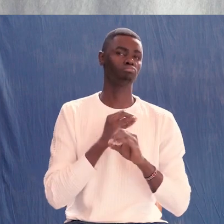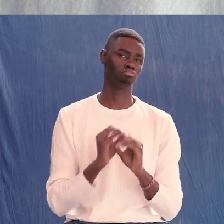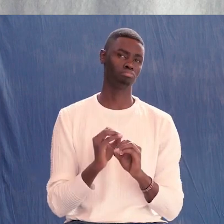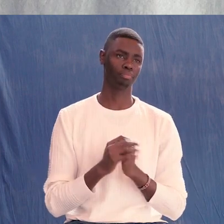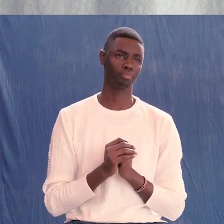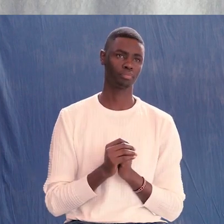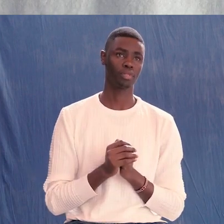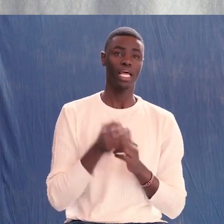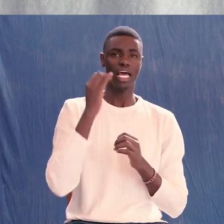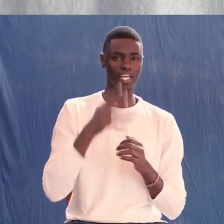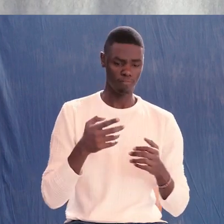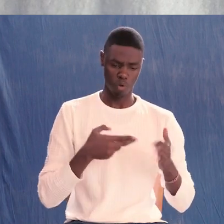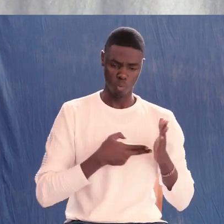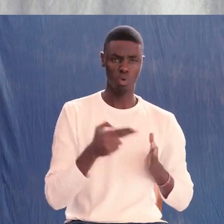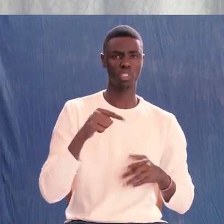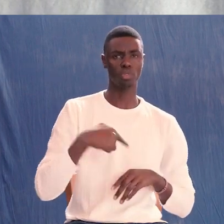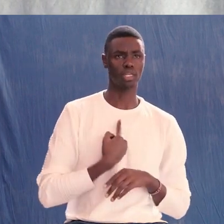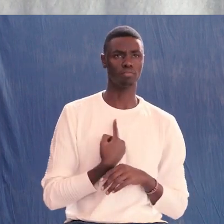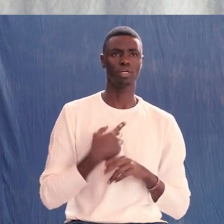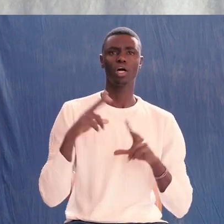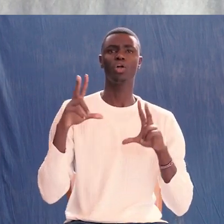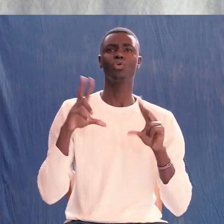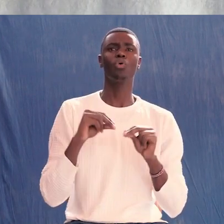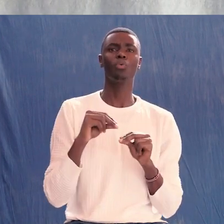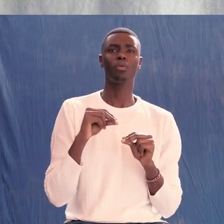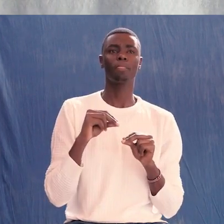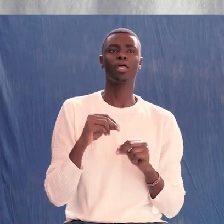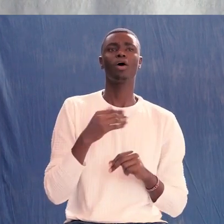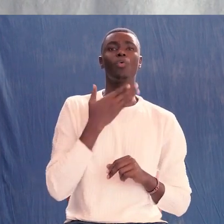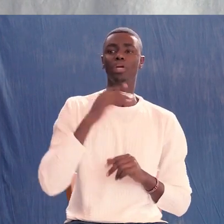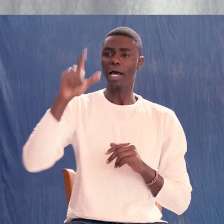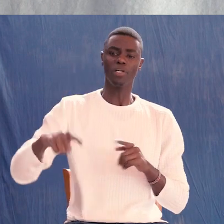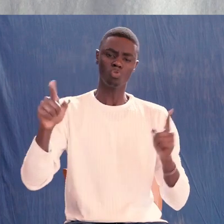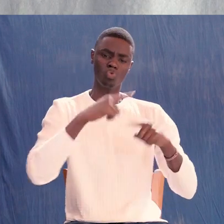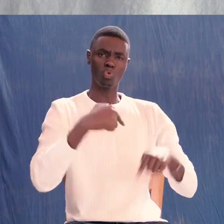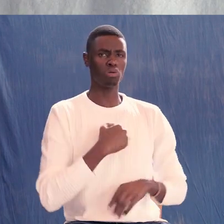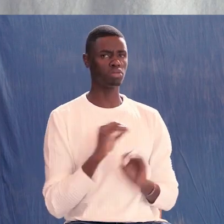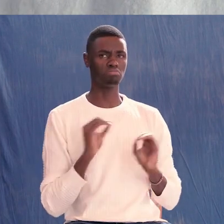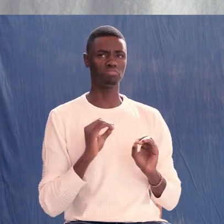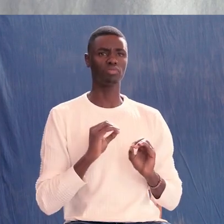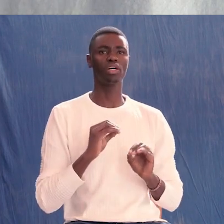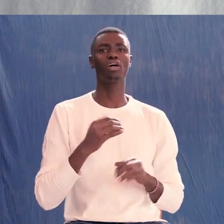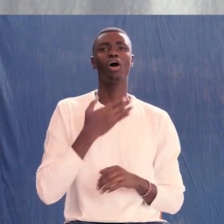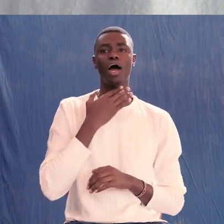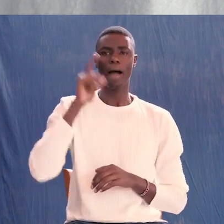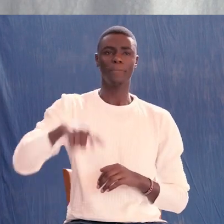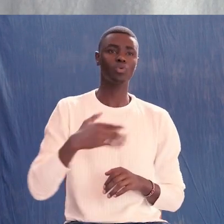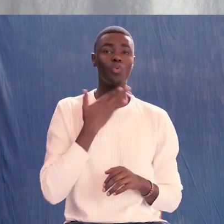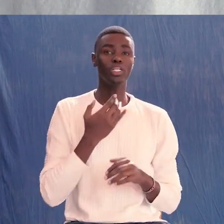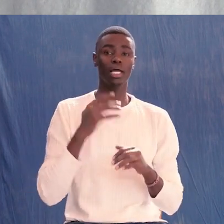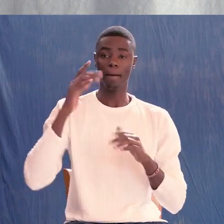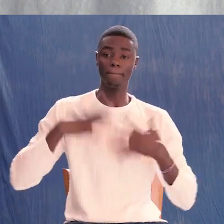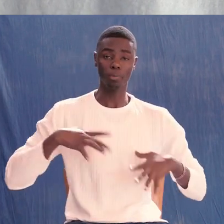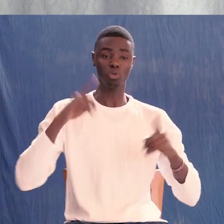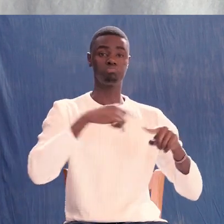And if we're honest, none of us want to be sinned against. None of us want to be offended. And so, we might